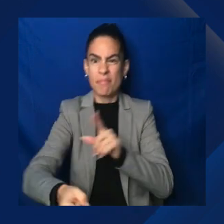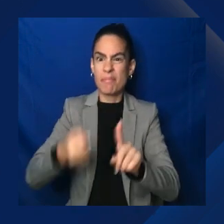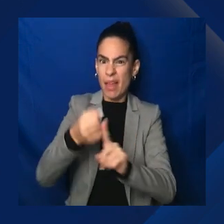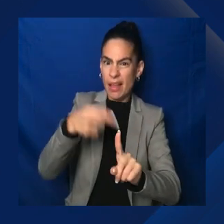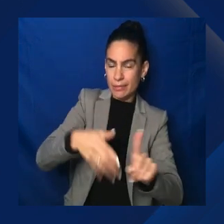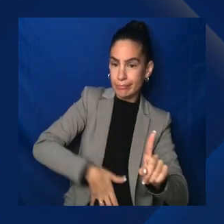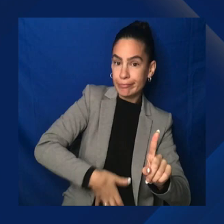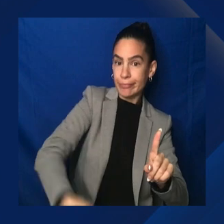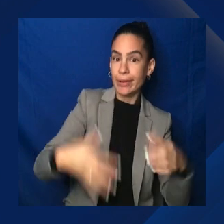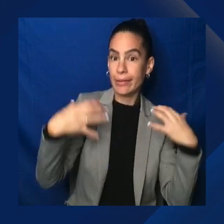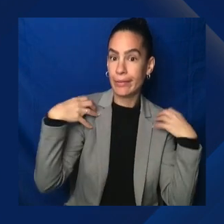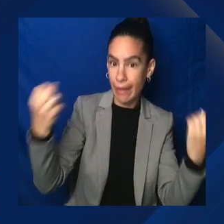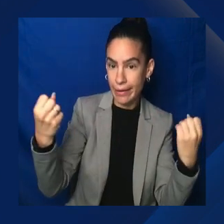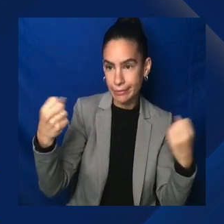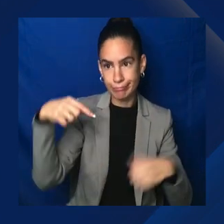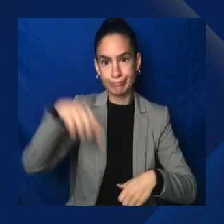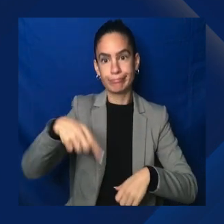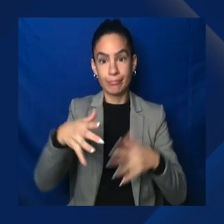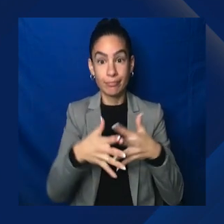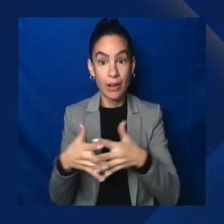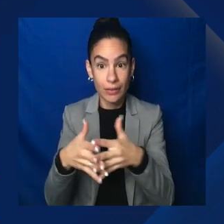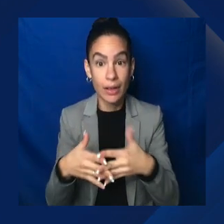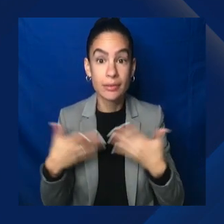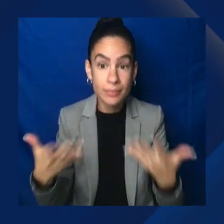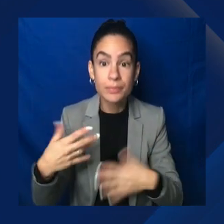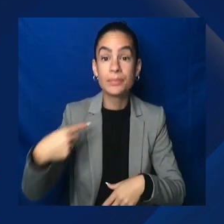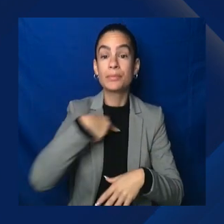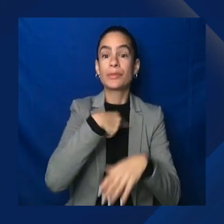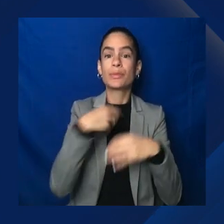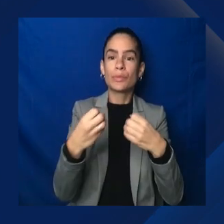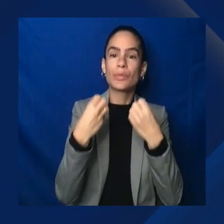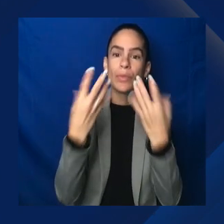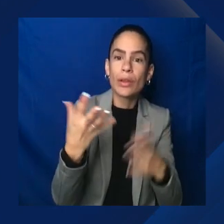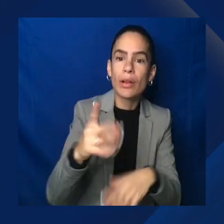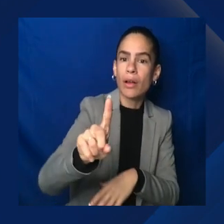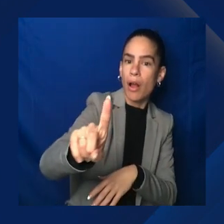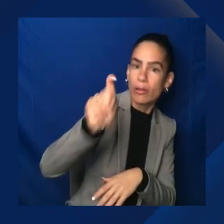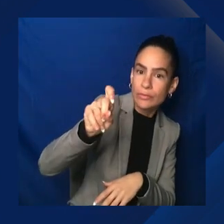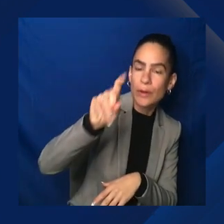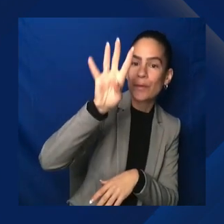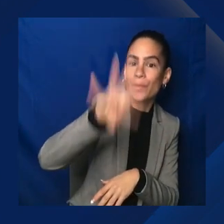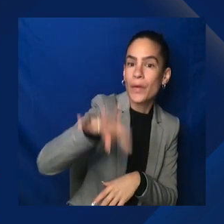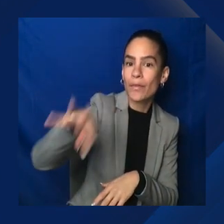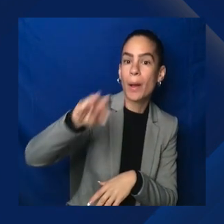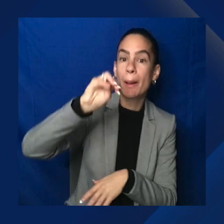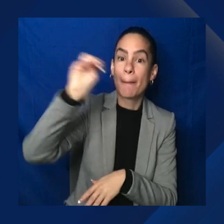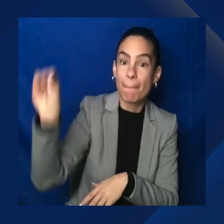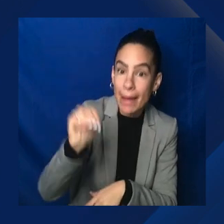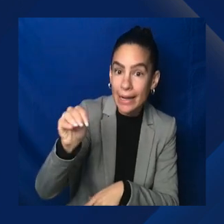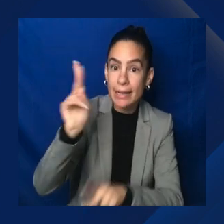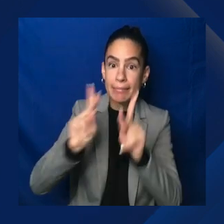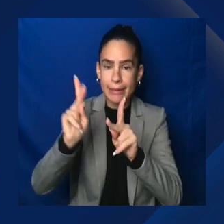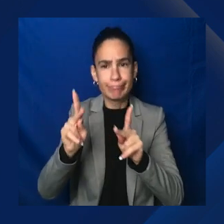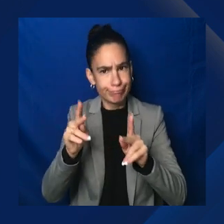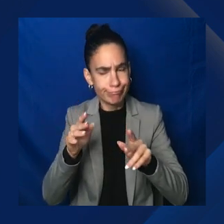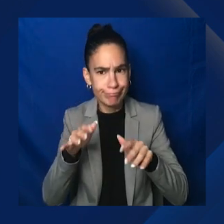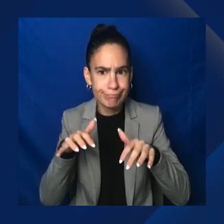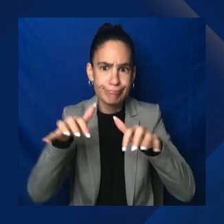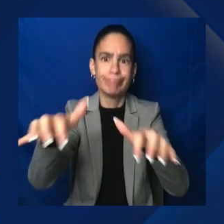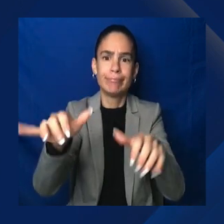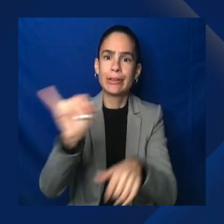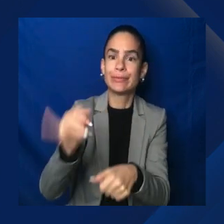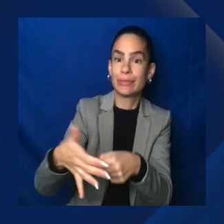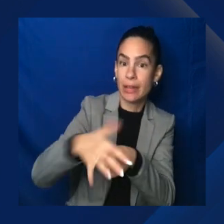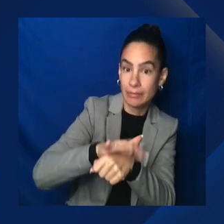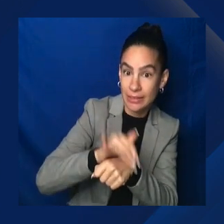coverage for more than 144 million people nationwide, including 1 in 5 women of reproductive age